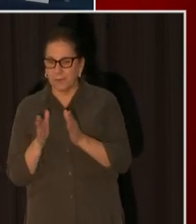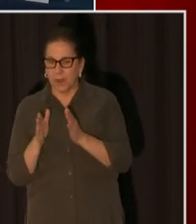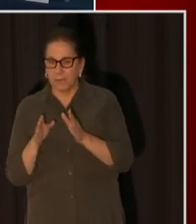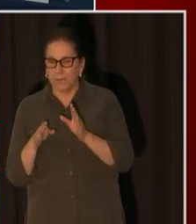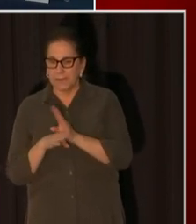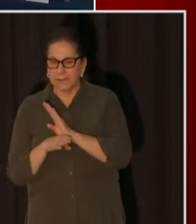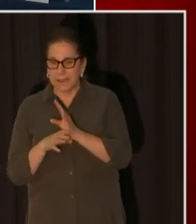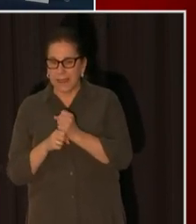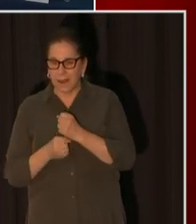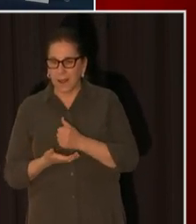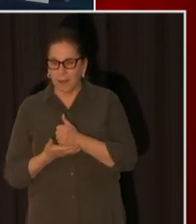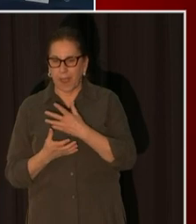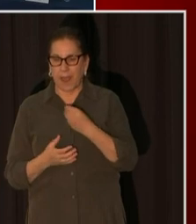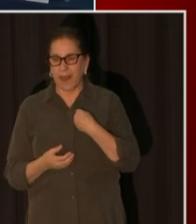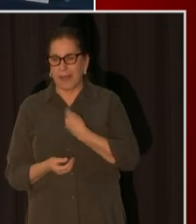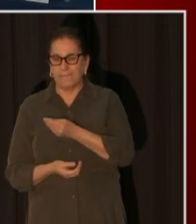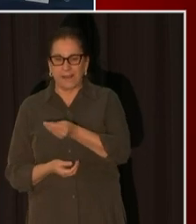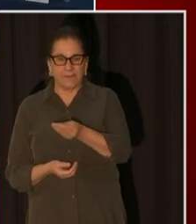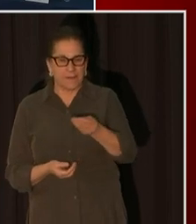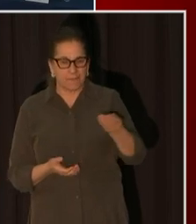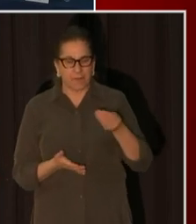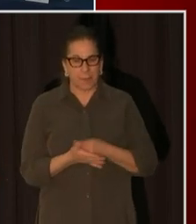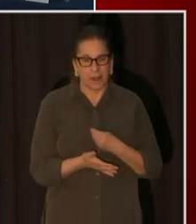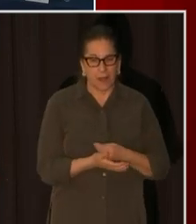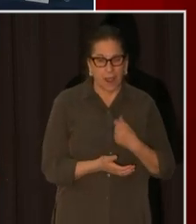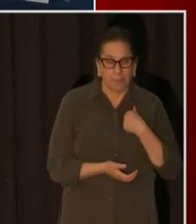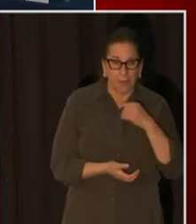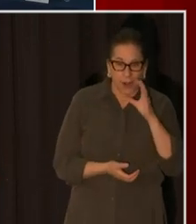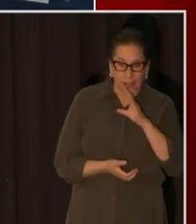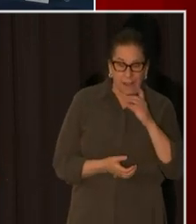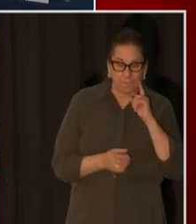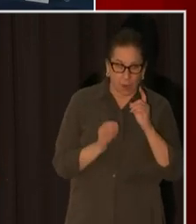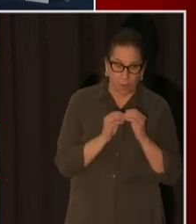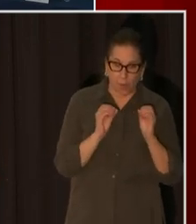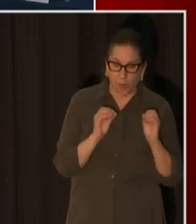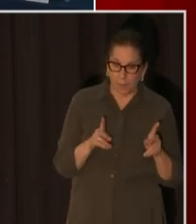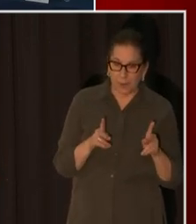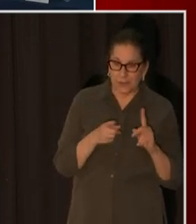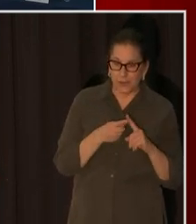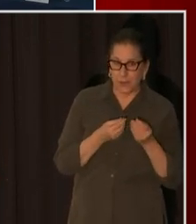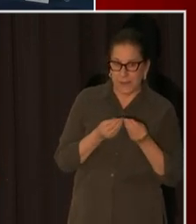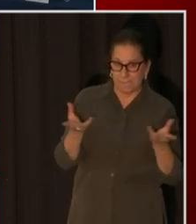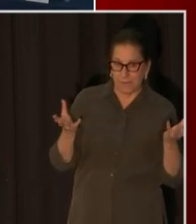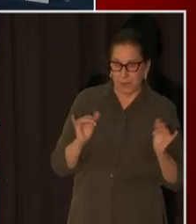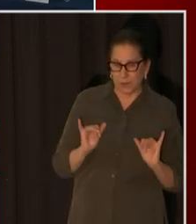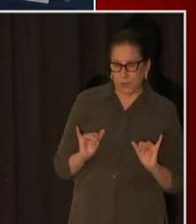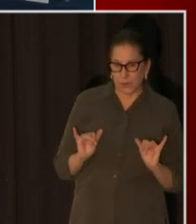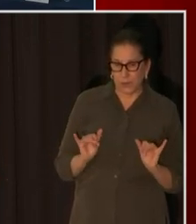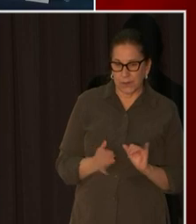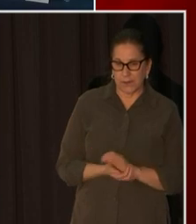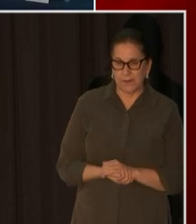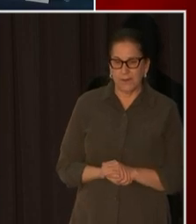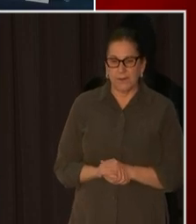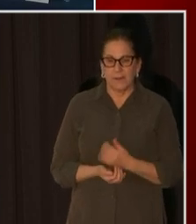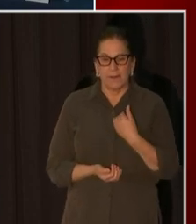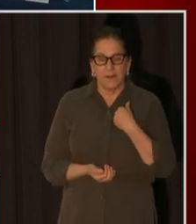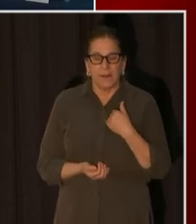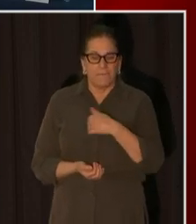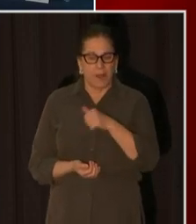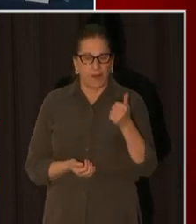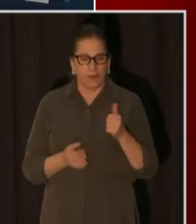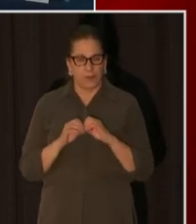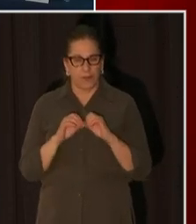also apply for. So I think that, I think there are places to look for. I know